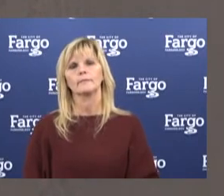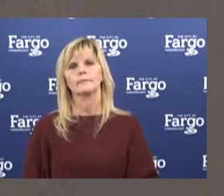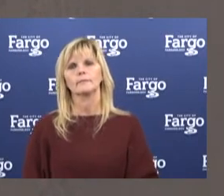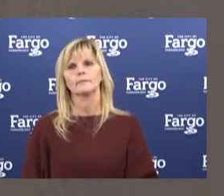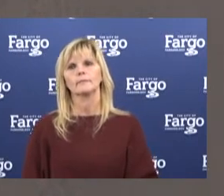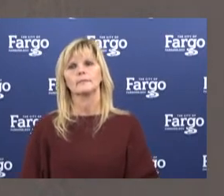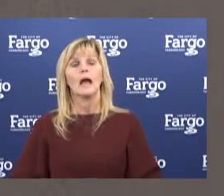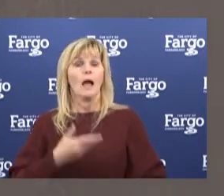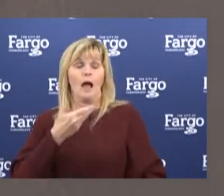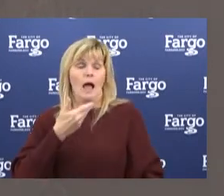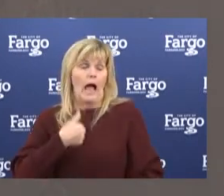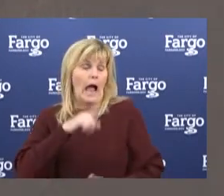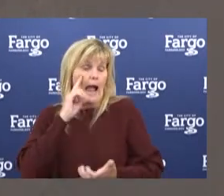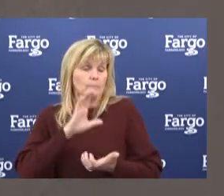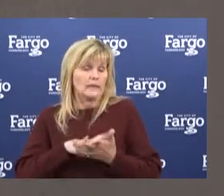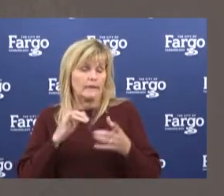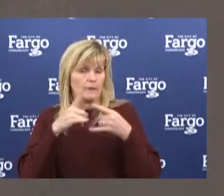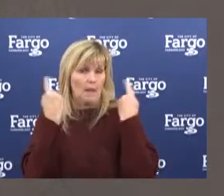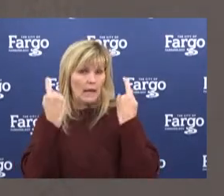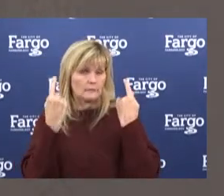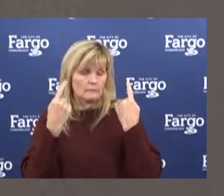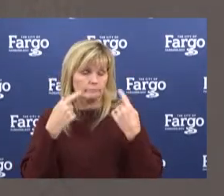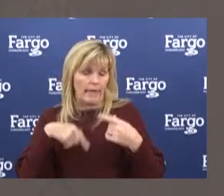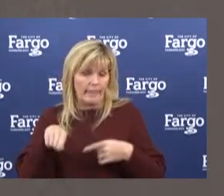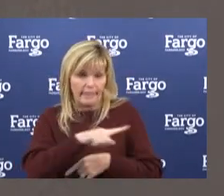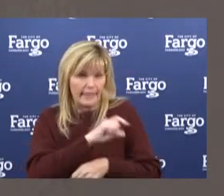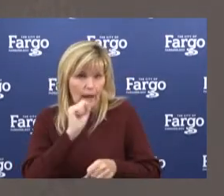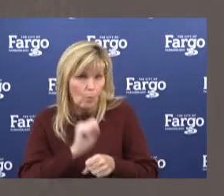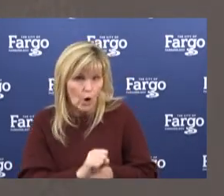I believe in masks. They work.